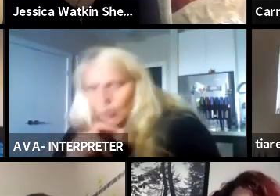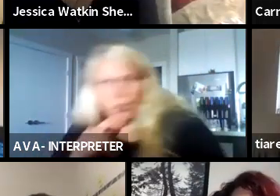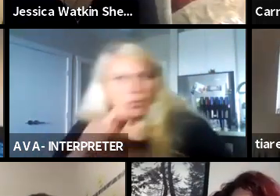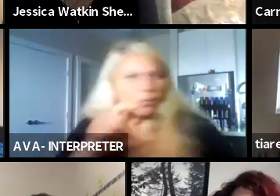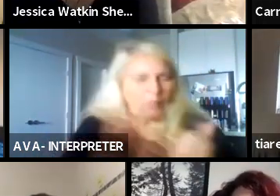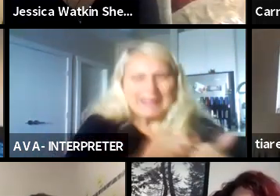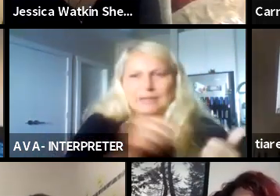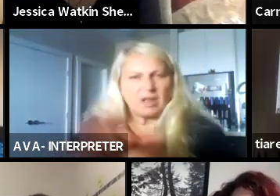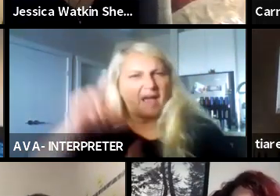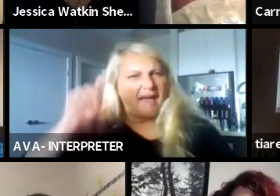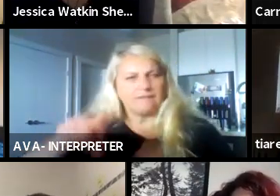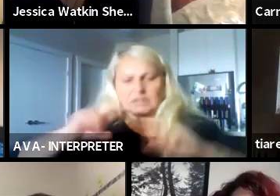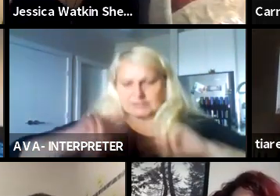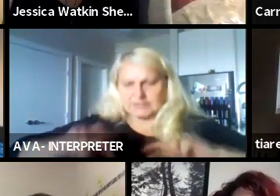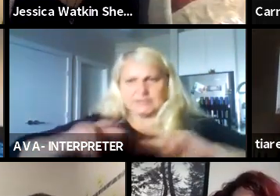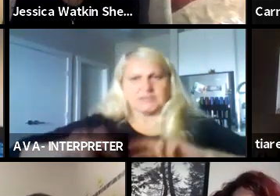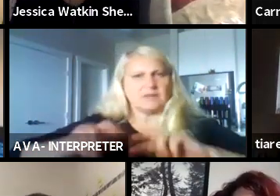I think